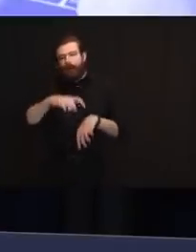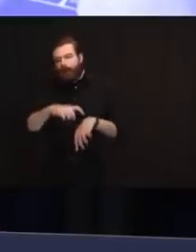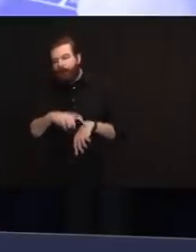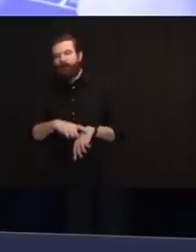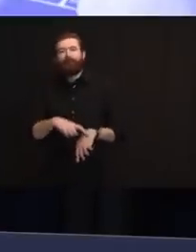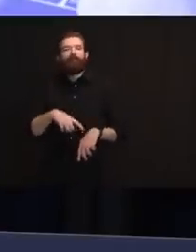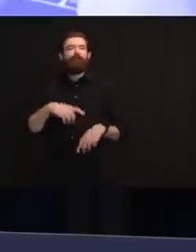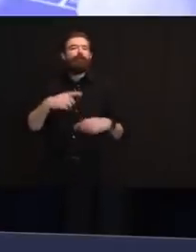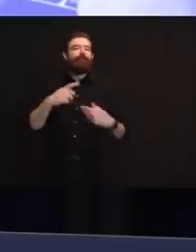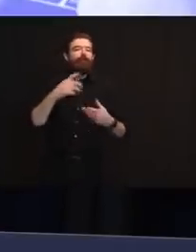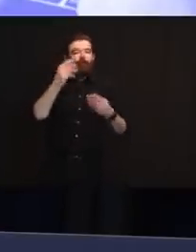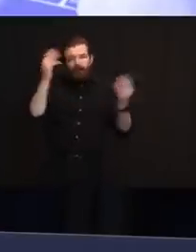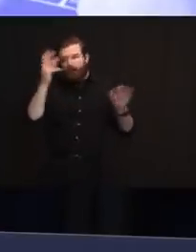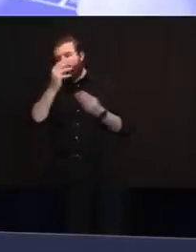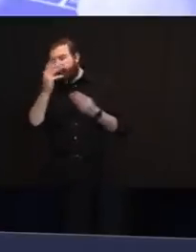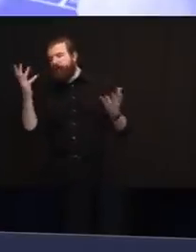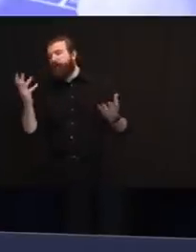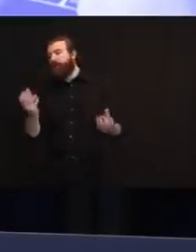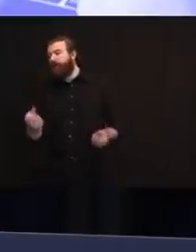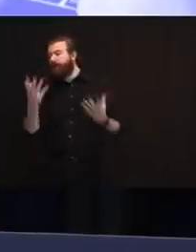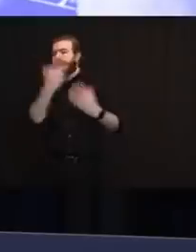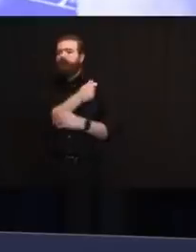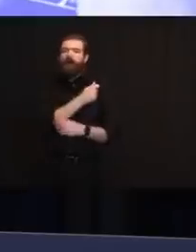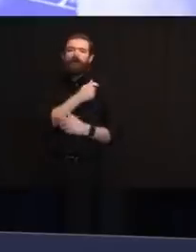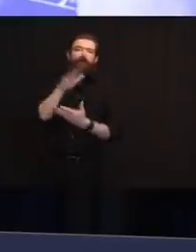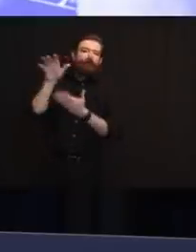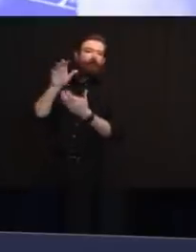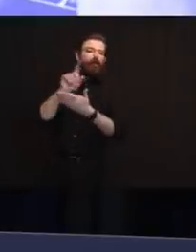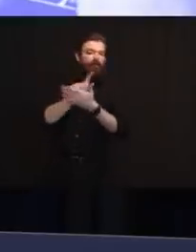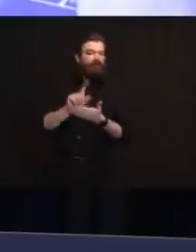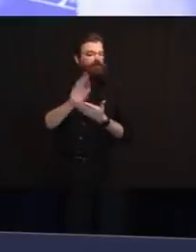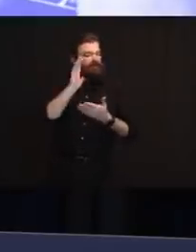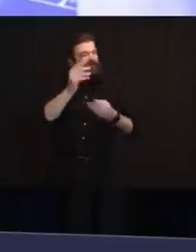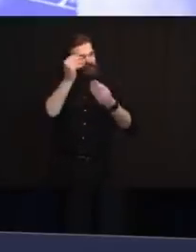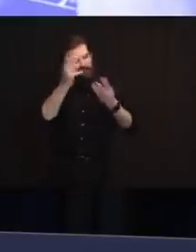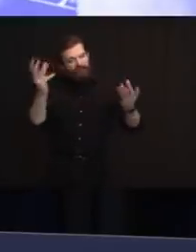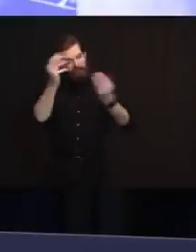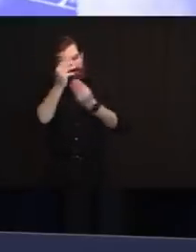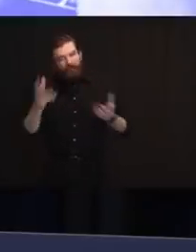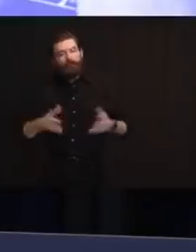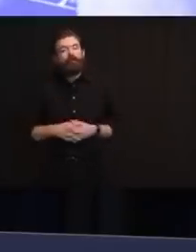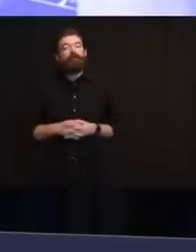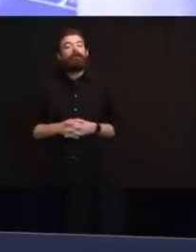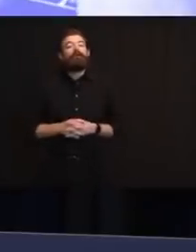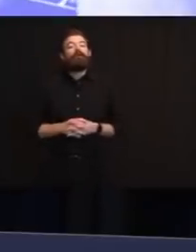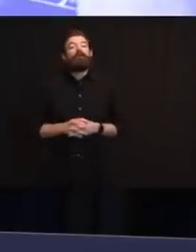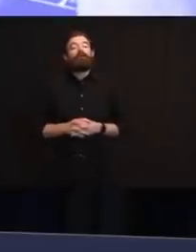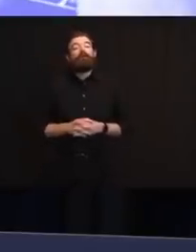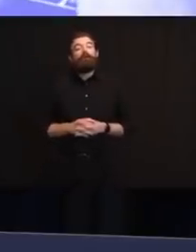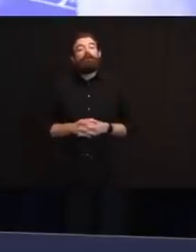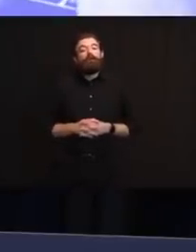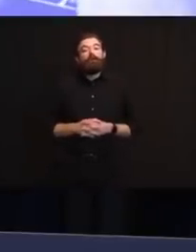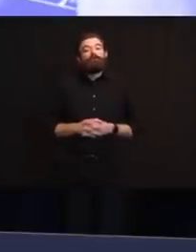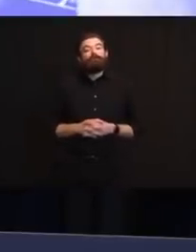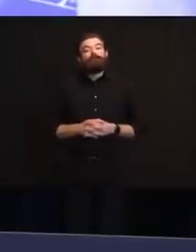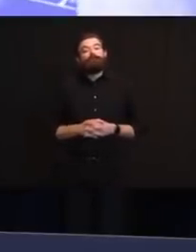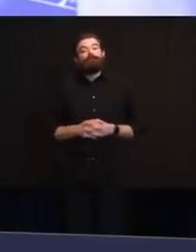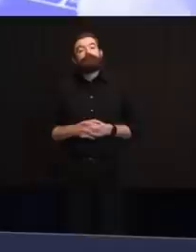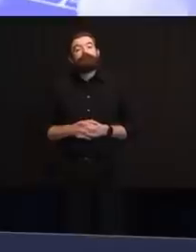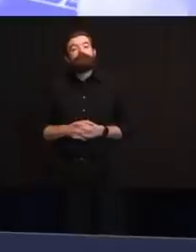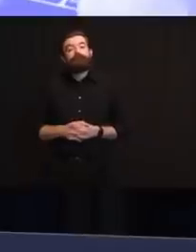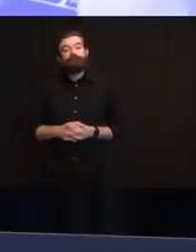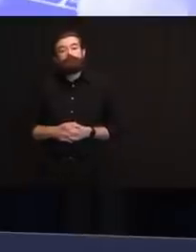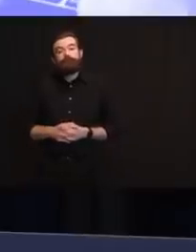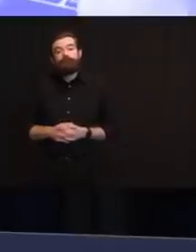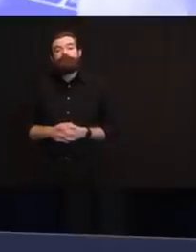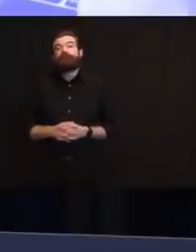Jersey. There will be a network of sites to get vaccinated, which will increase over time. The governor